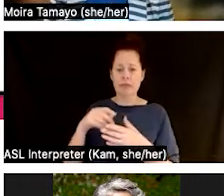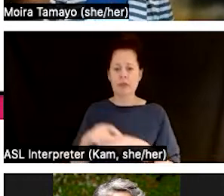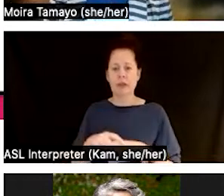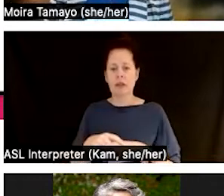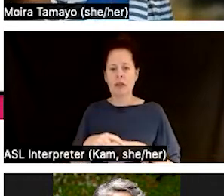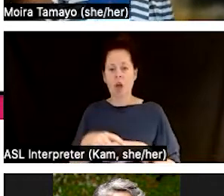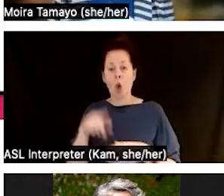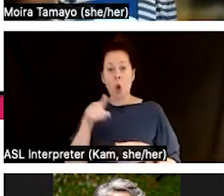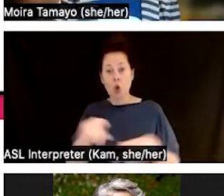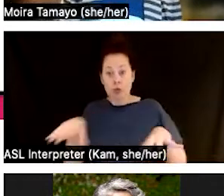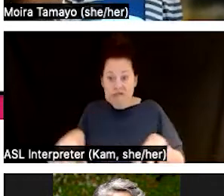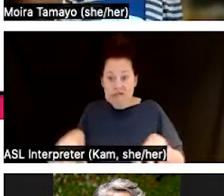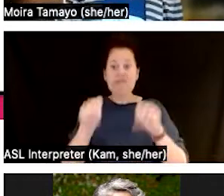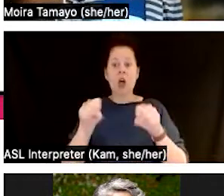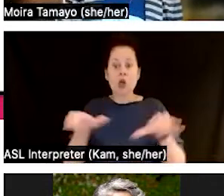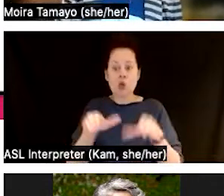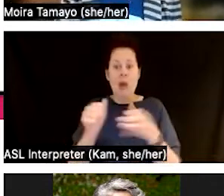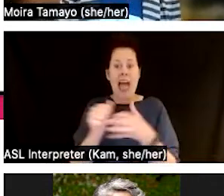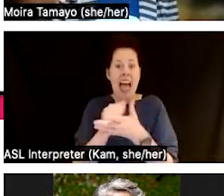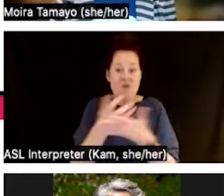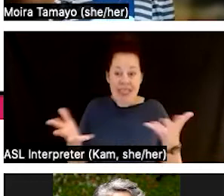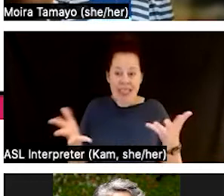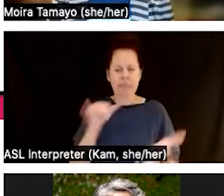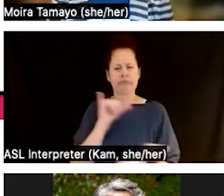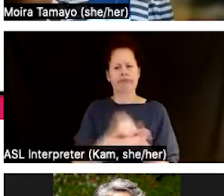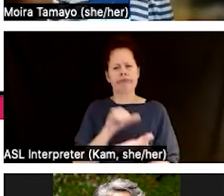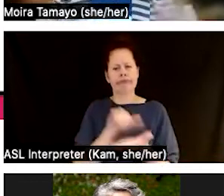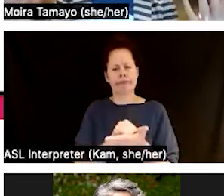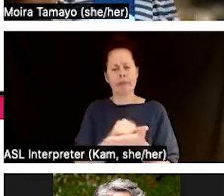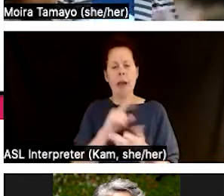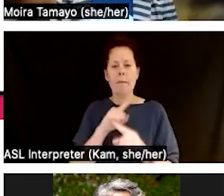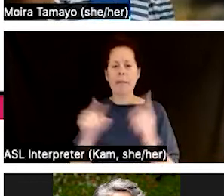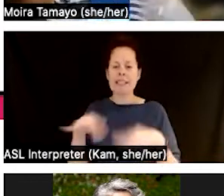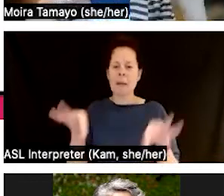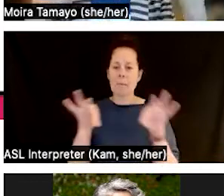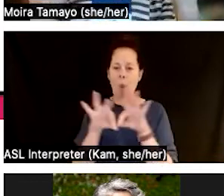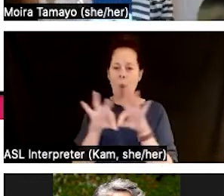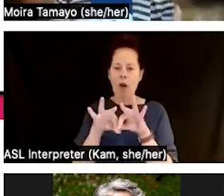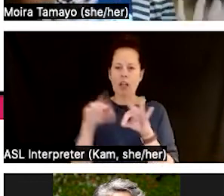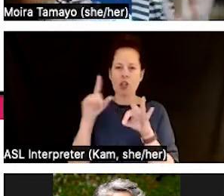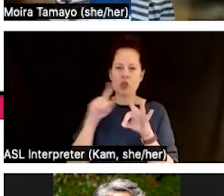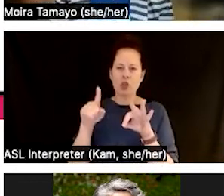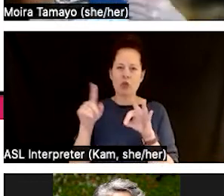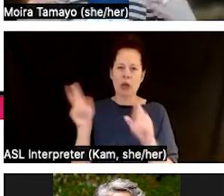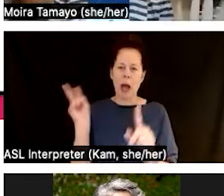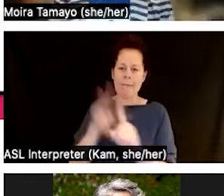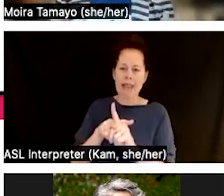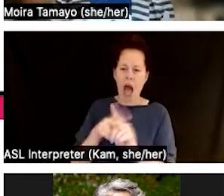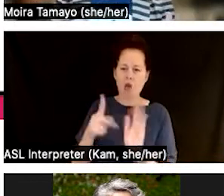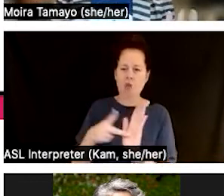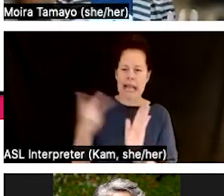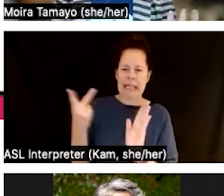is important to apply redundancy. What does this mean? Like I said before, closed captioning